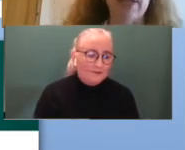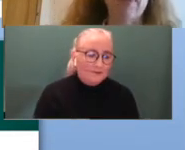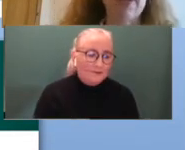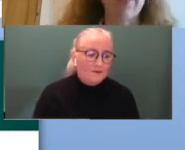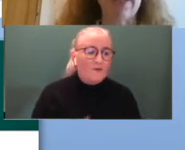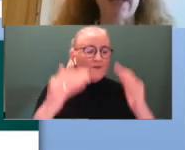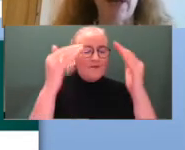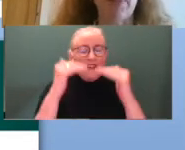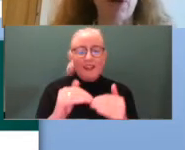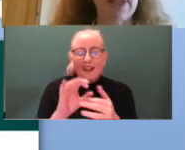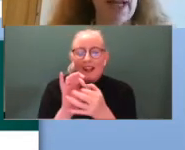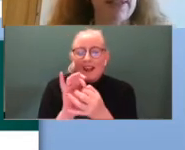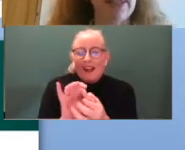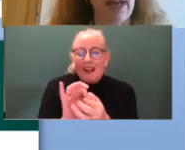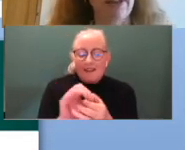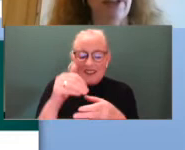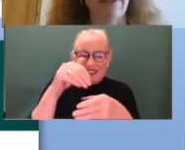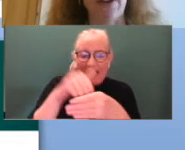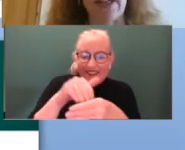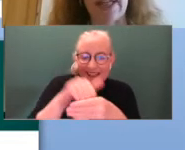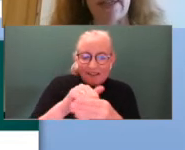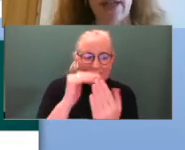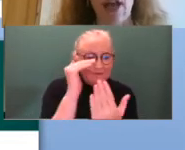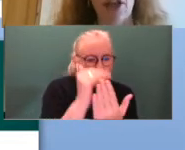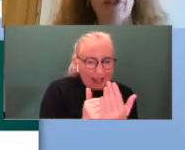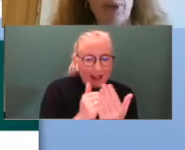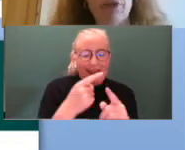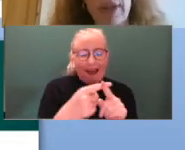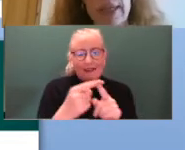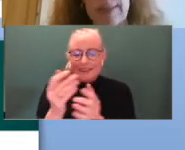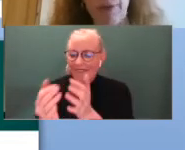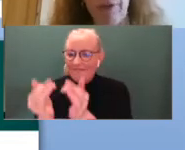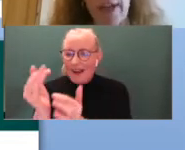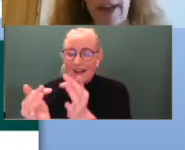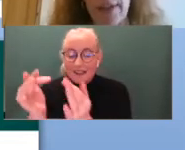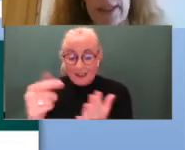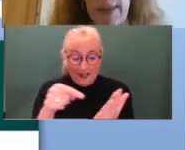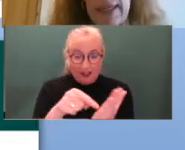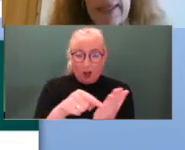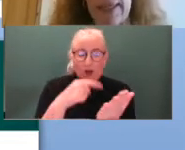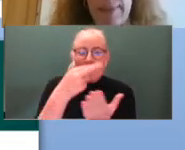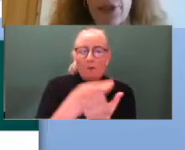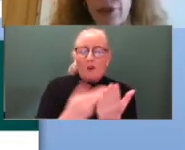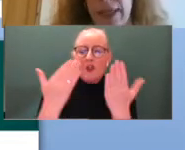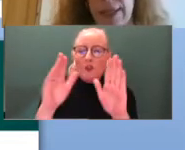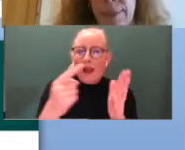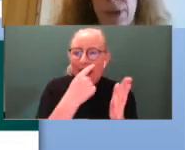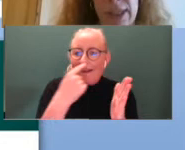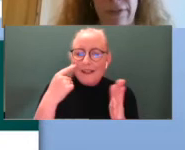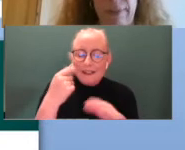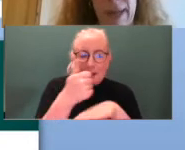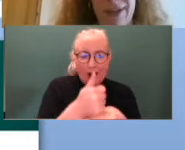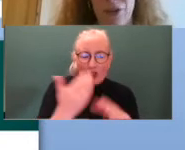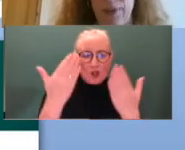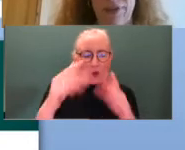In terms of the contents and the findings, the report really does provide an evidence base that demonstrates the